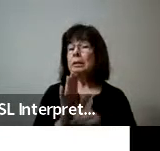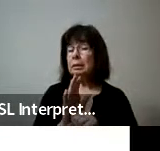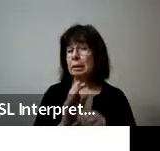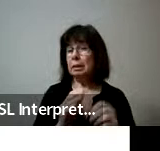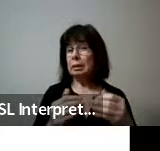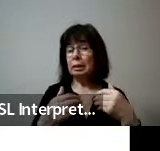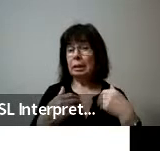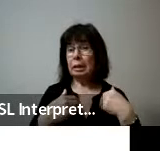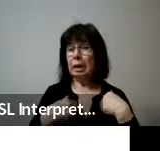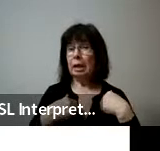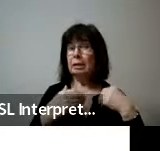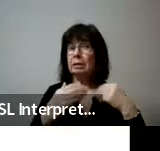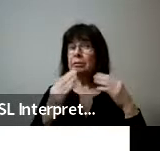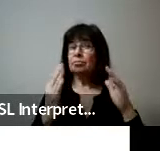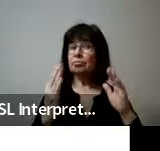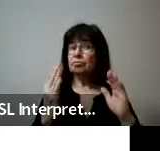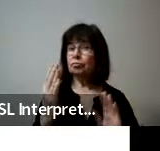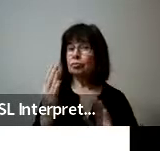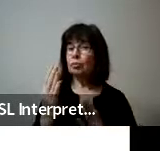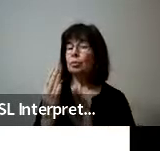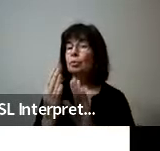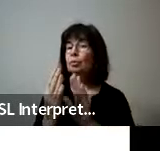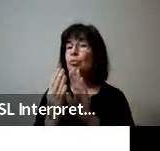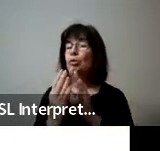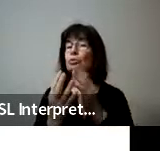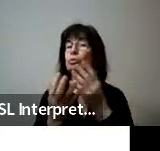approach to use